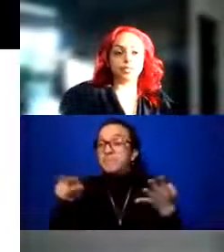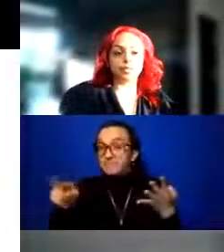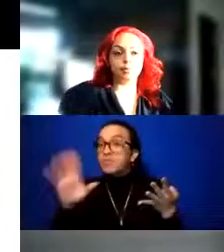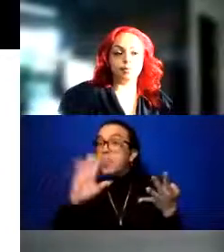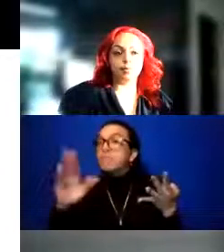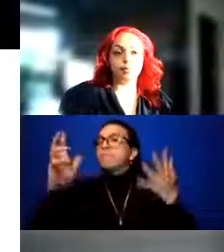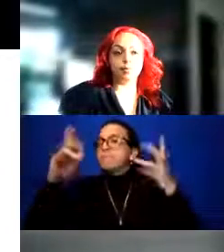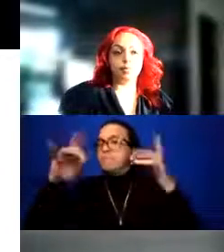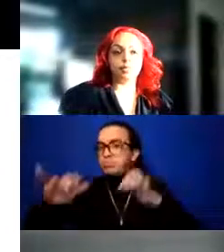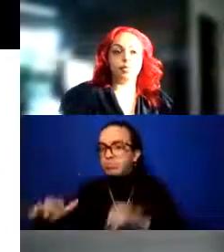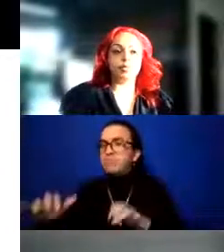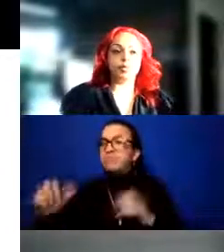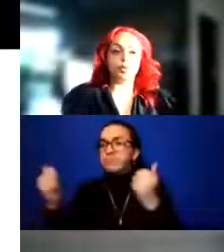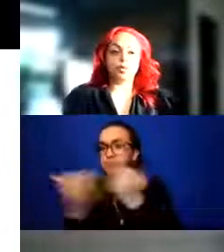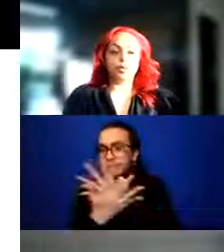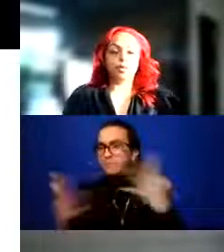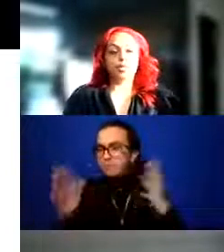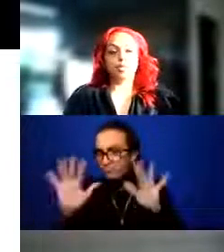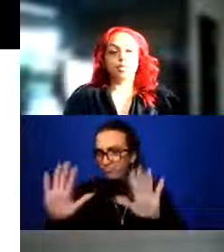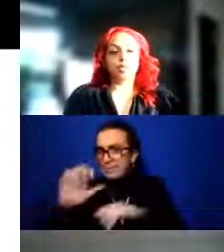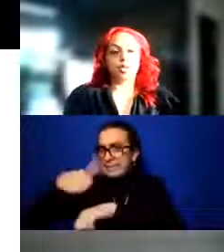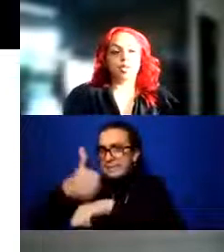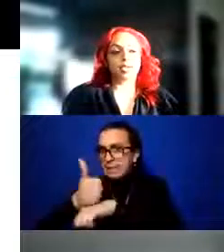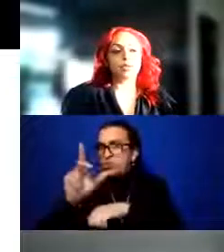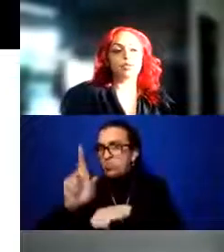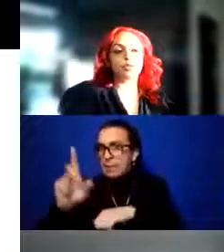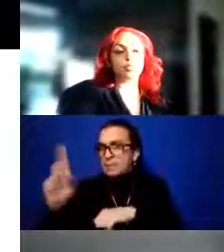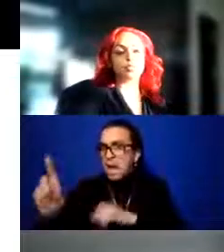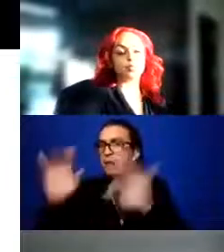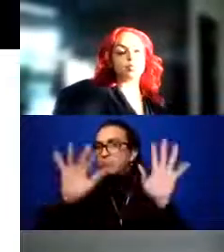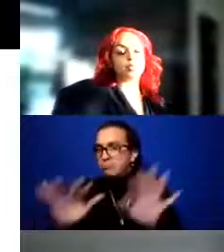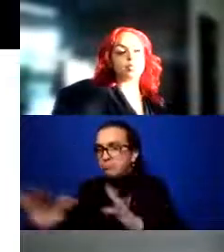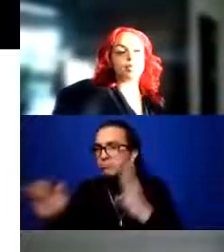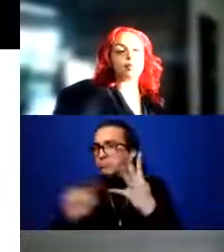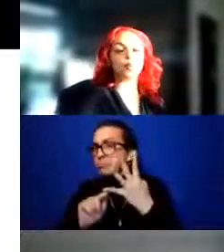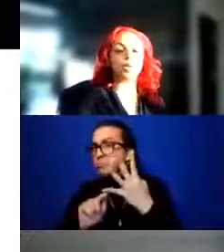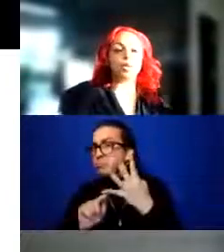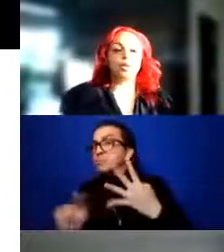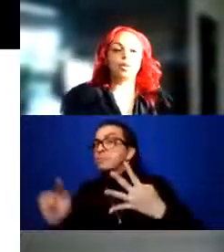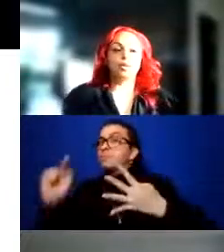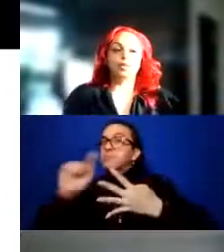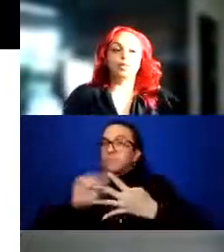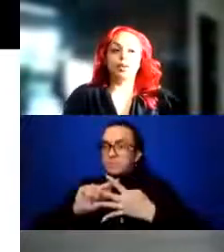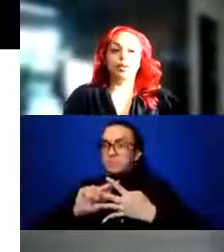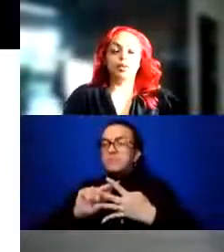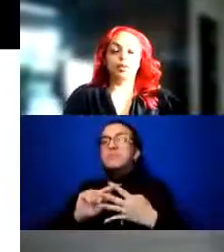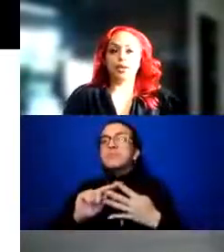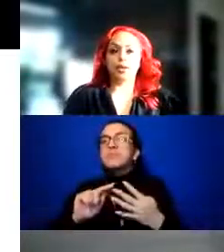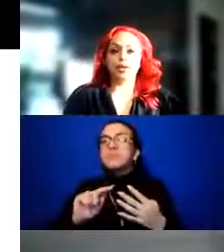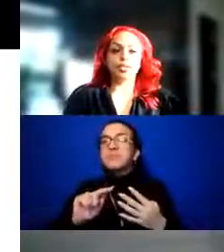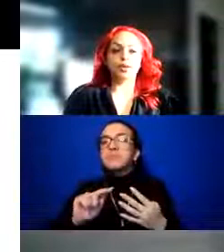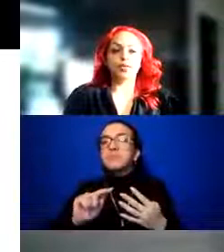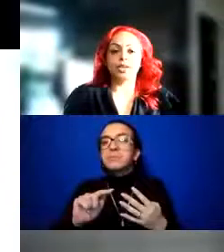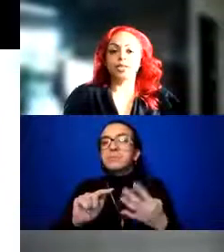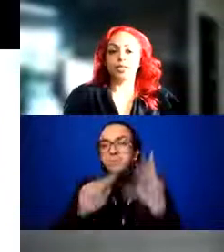into the system, set up the direct deposit, and you should receive it within the same week. So either like